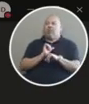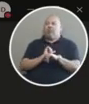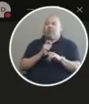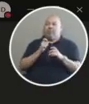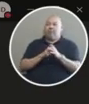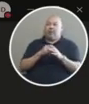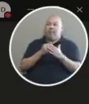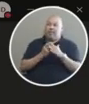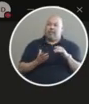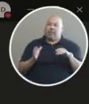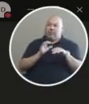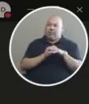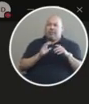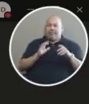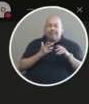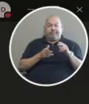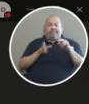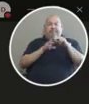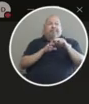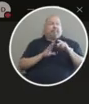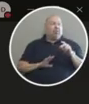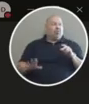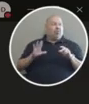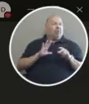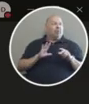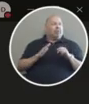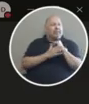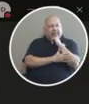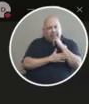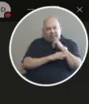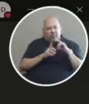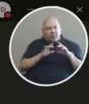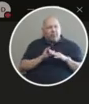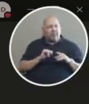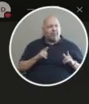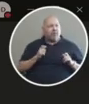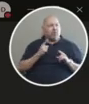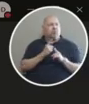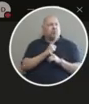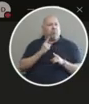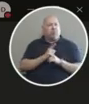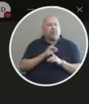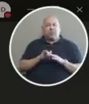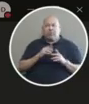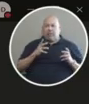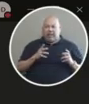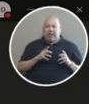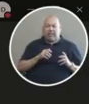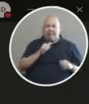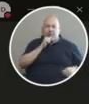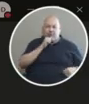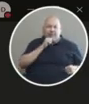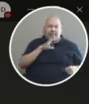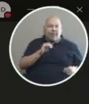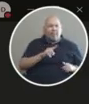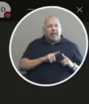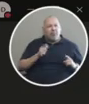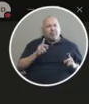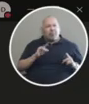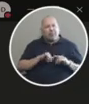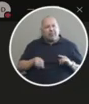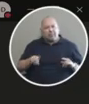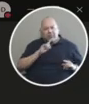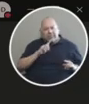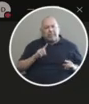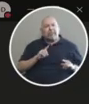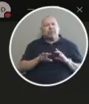raise funds all across the county. They're doing that very regularly, so a lot of private investors and other folks can